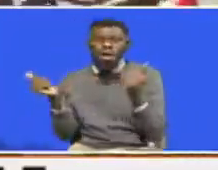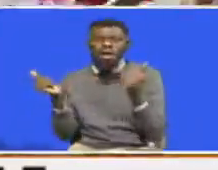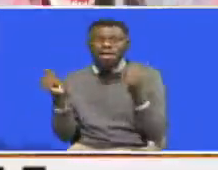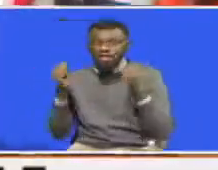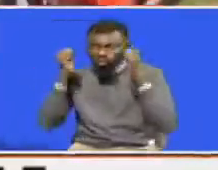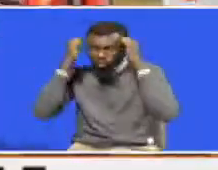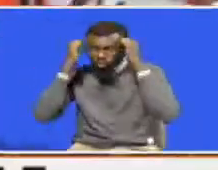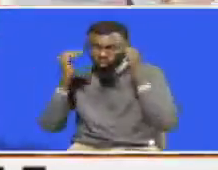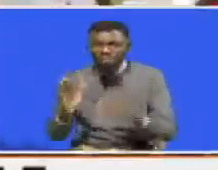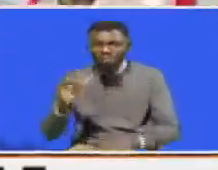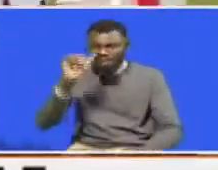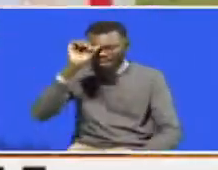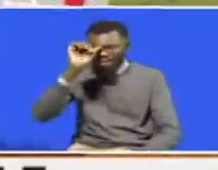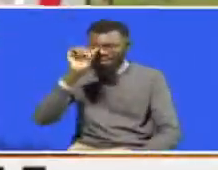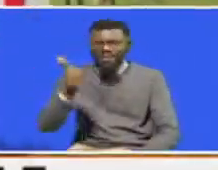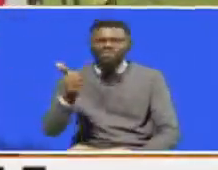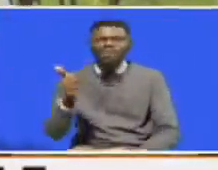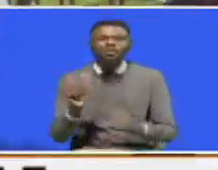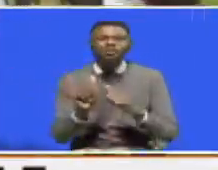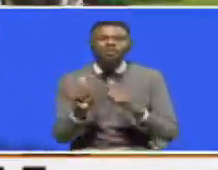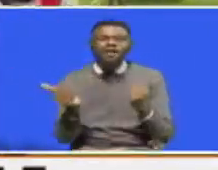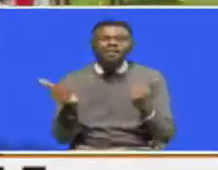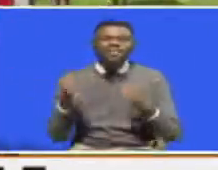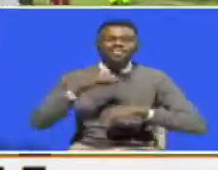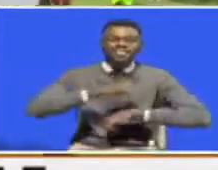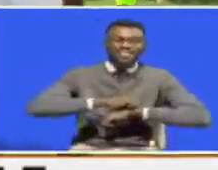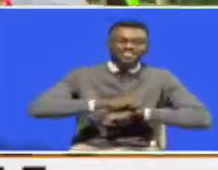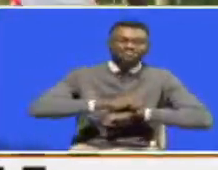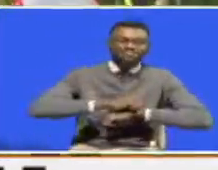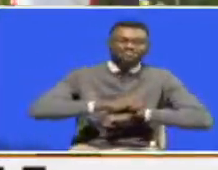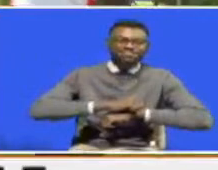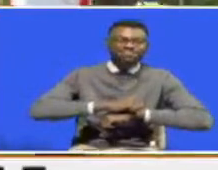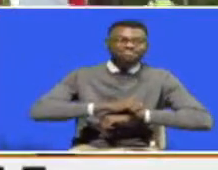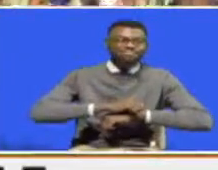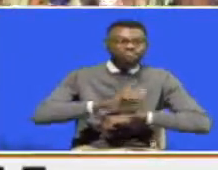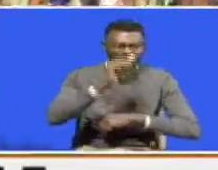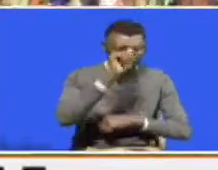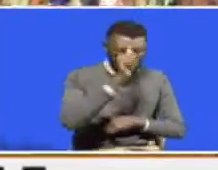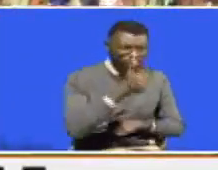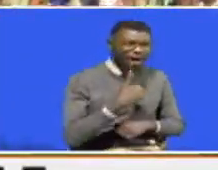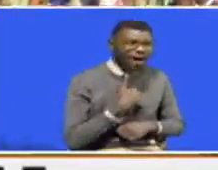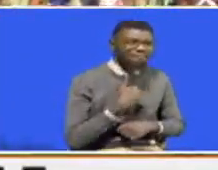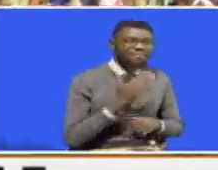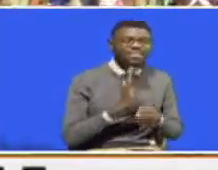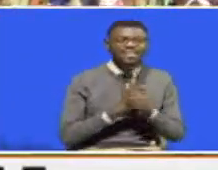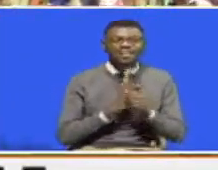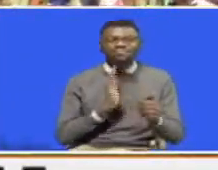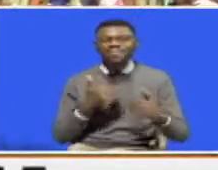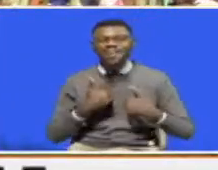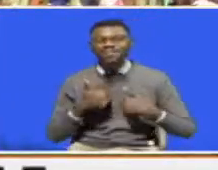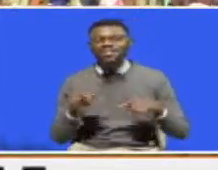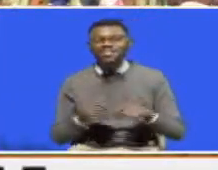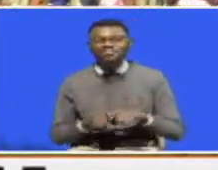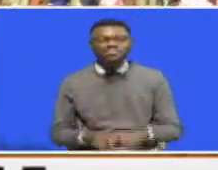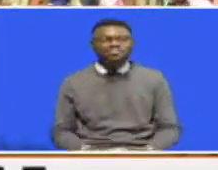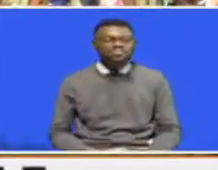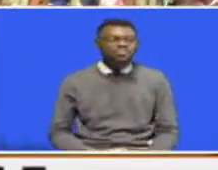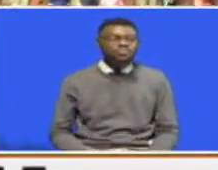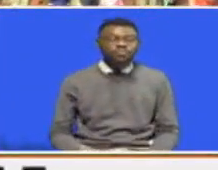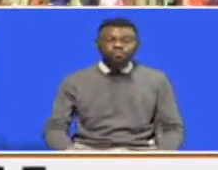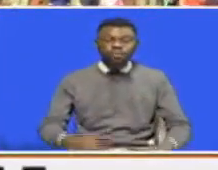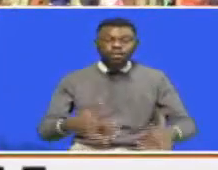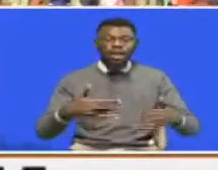also bright in academics, so they are young, intelligent, and talented. We've always told them that playing in the